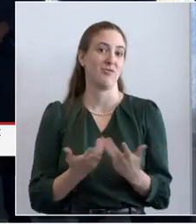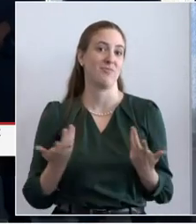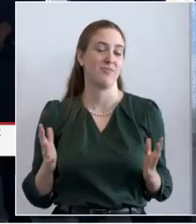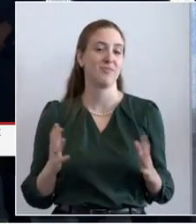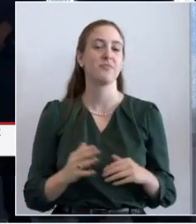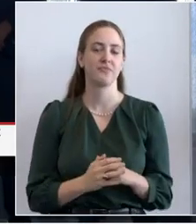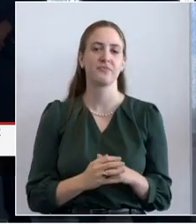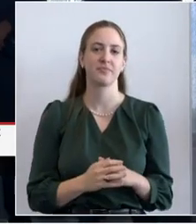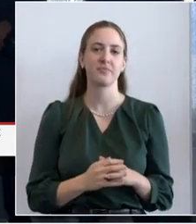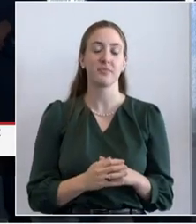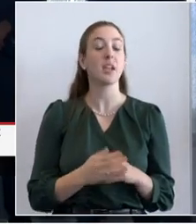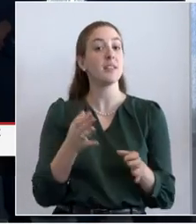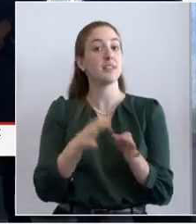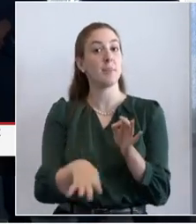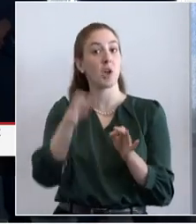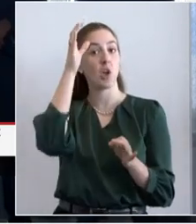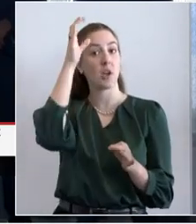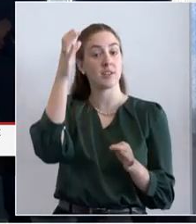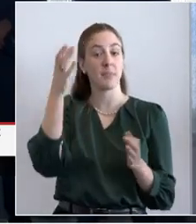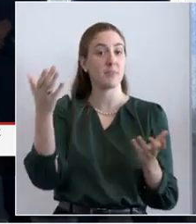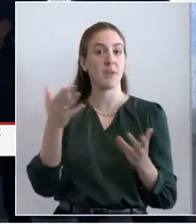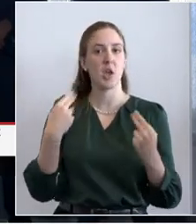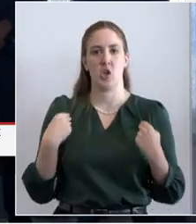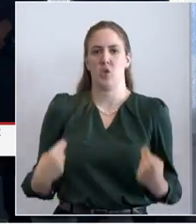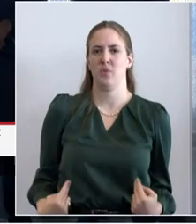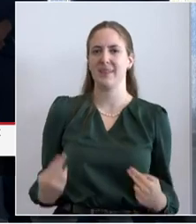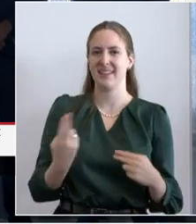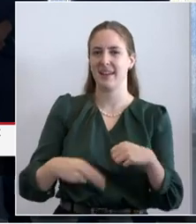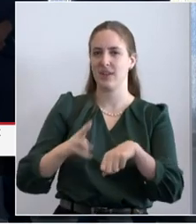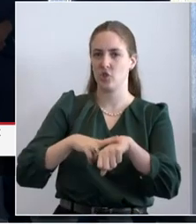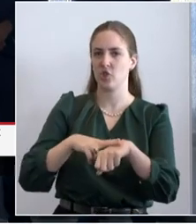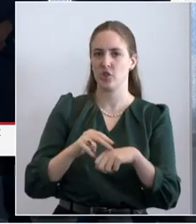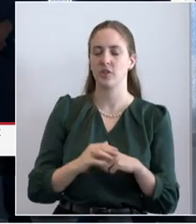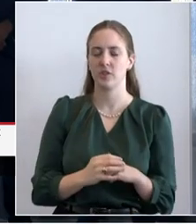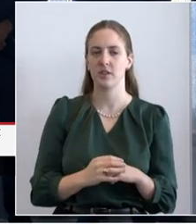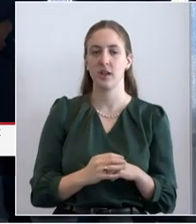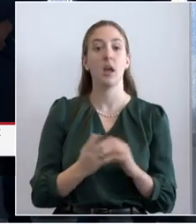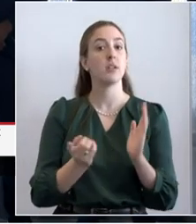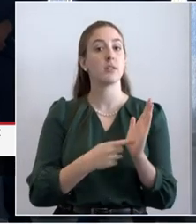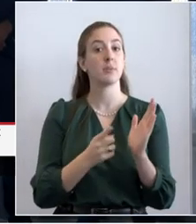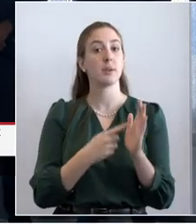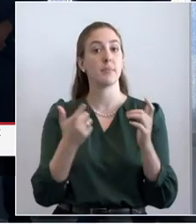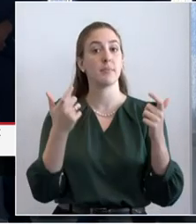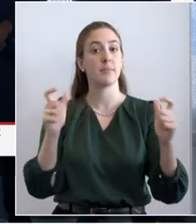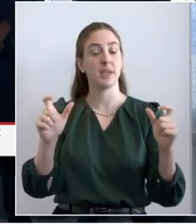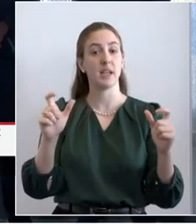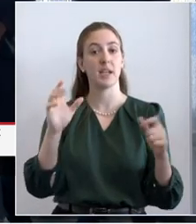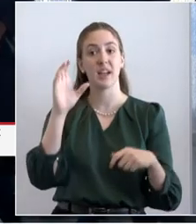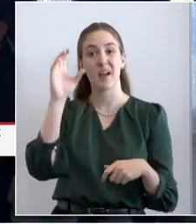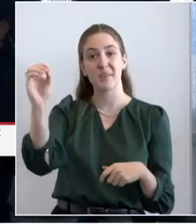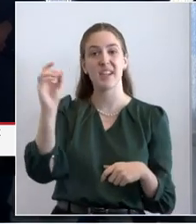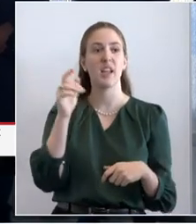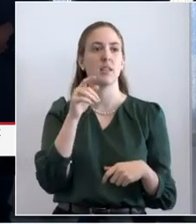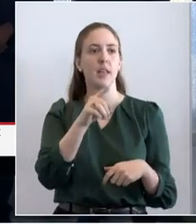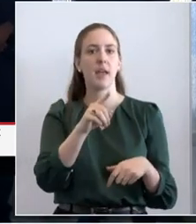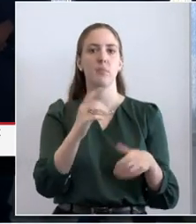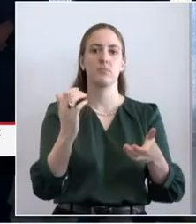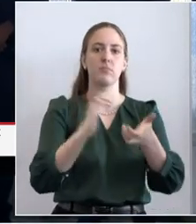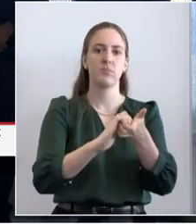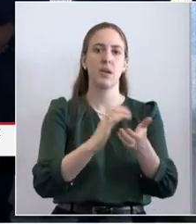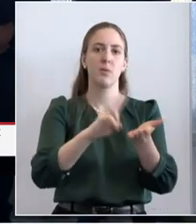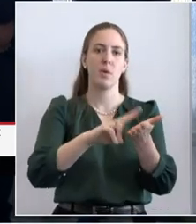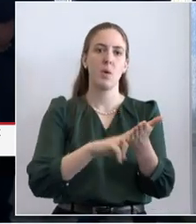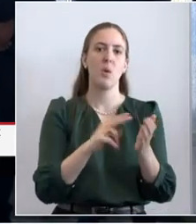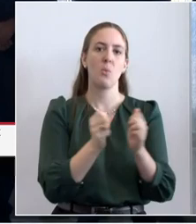a simple concept here that's human nature. Sometimes big companies, they keep working with the same companies,